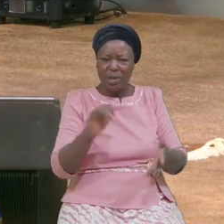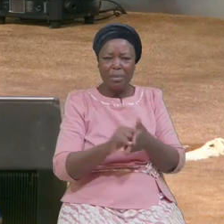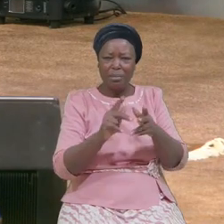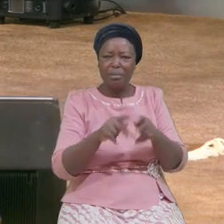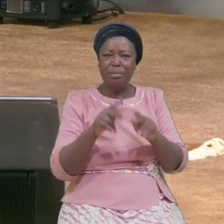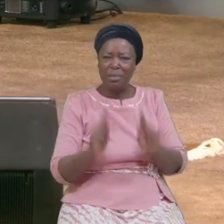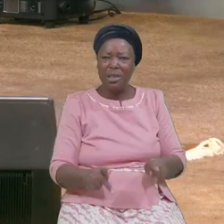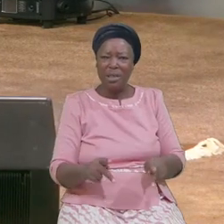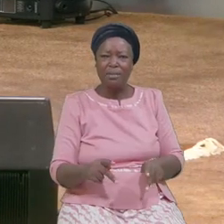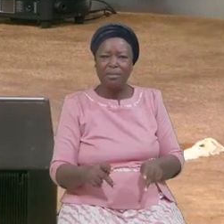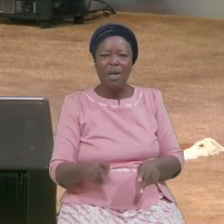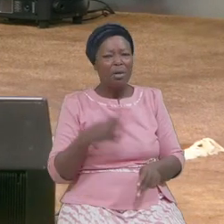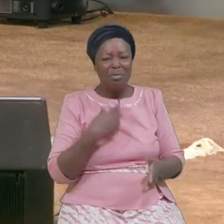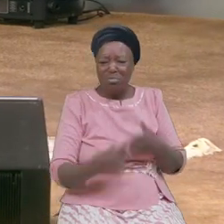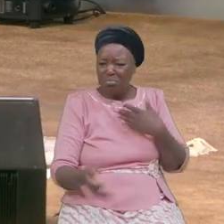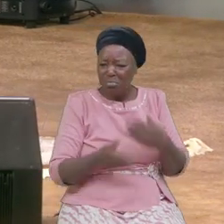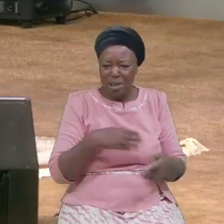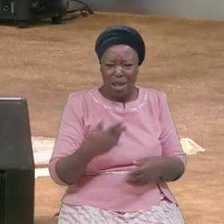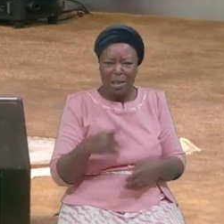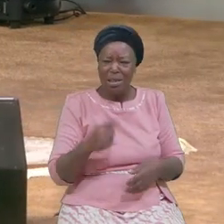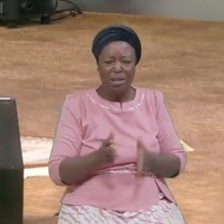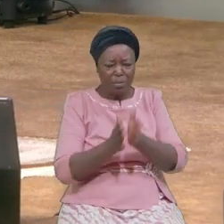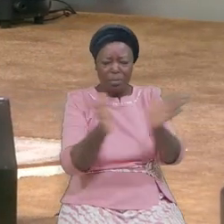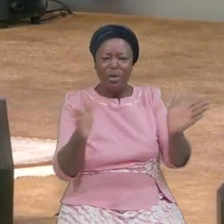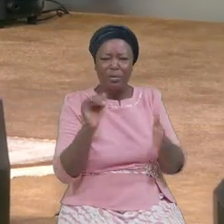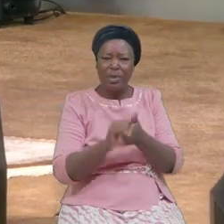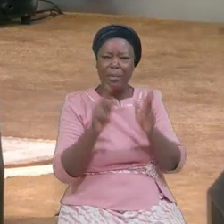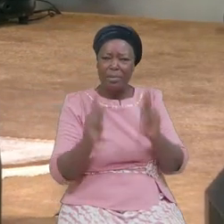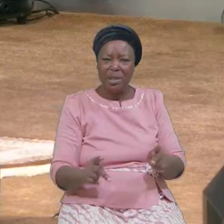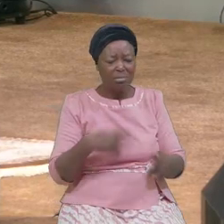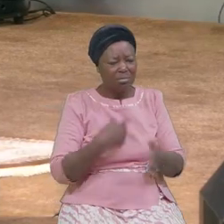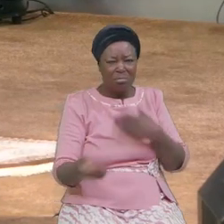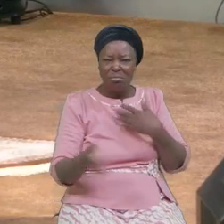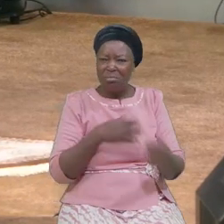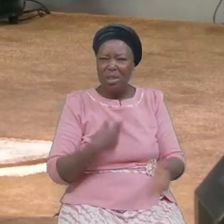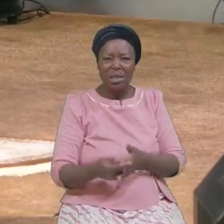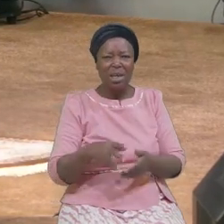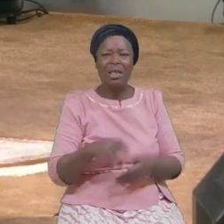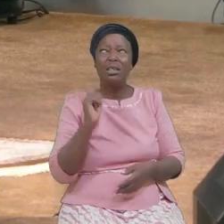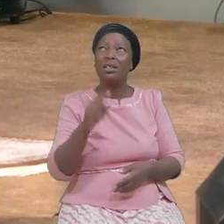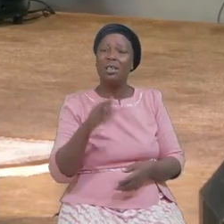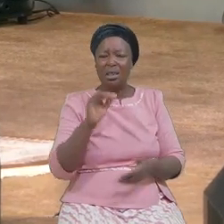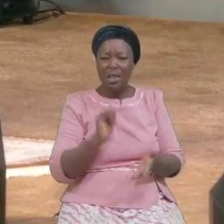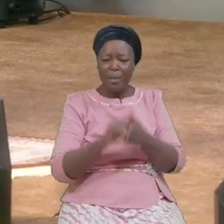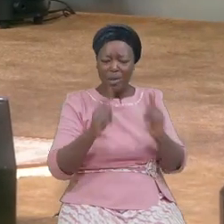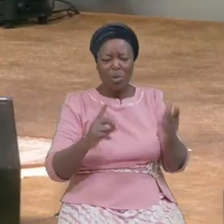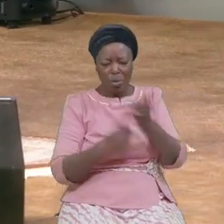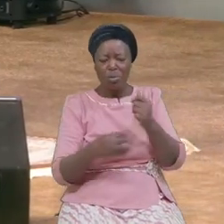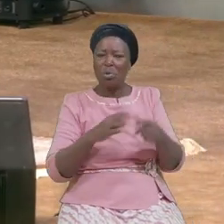calling, whatever his popularity, whatever he owns, whatever he